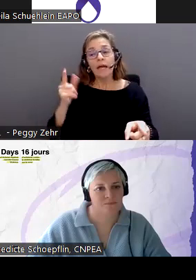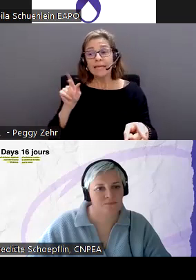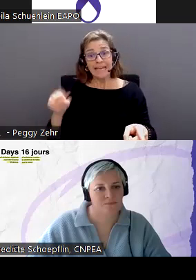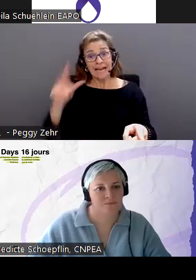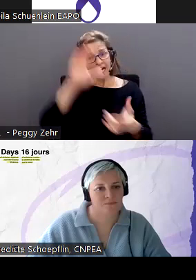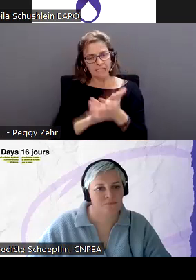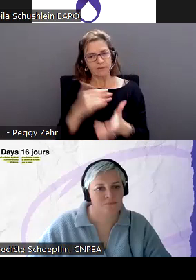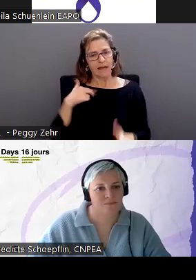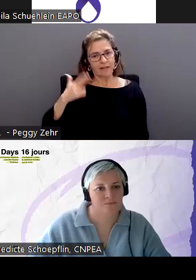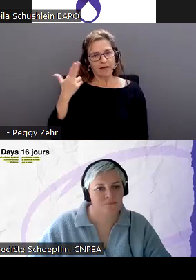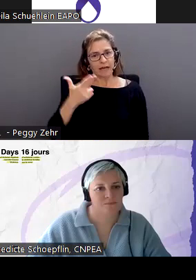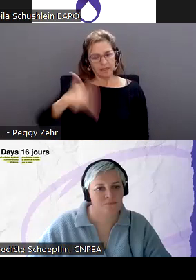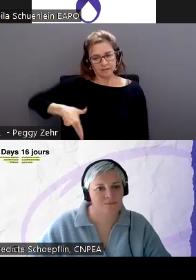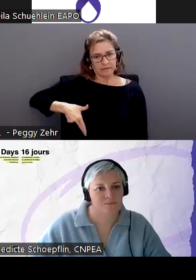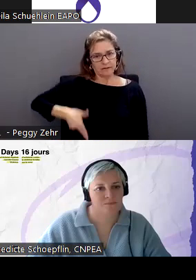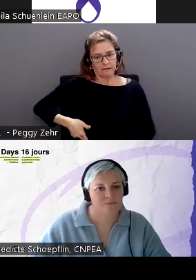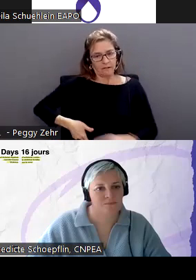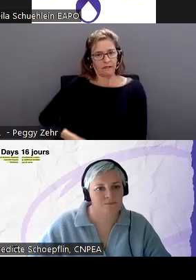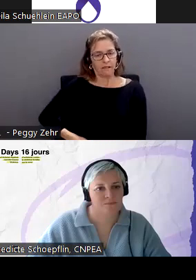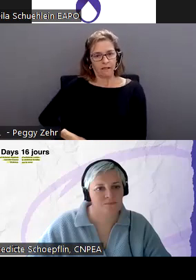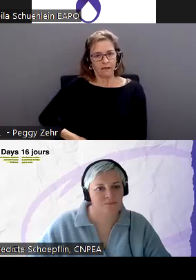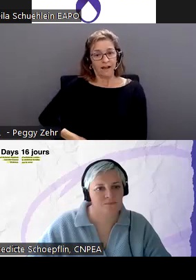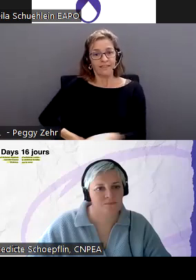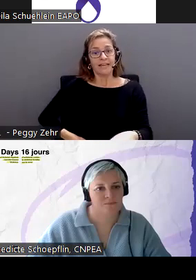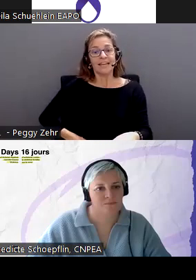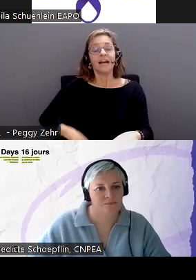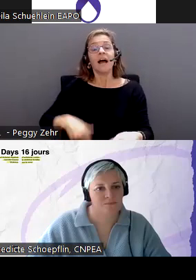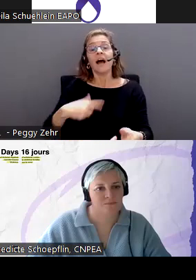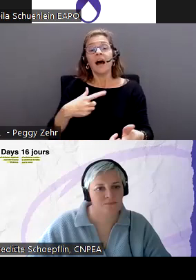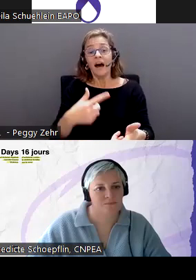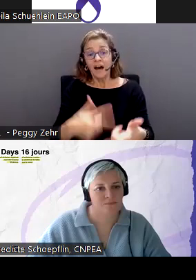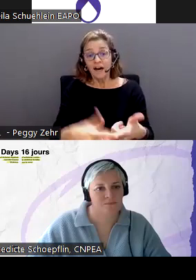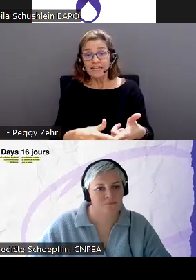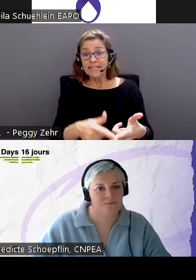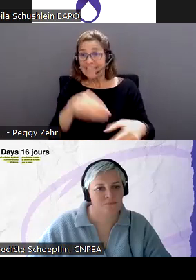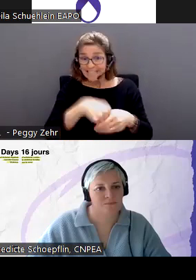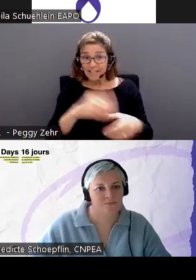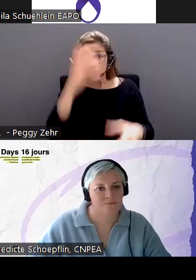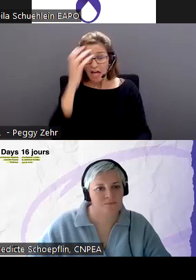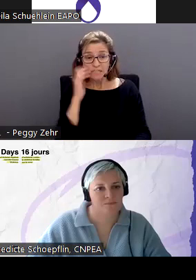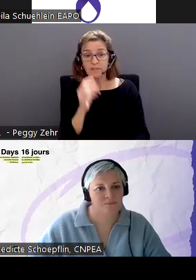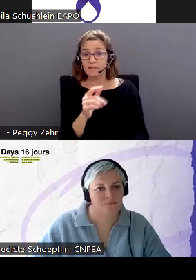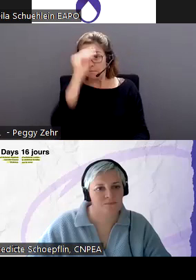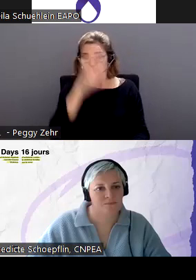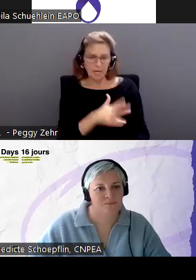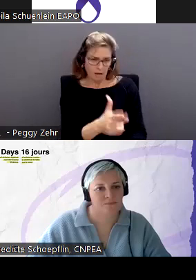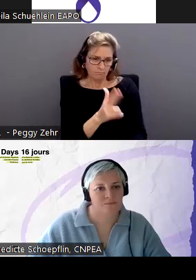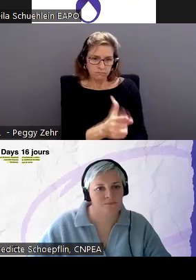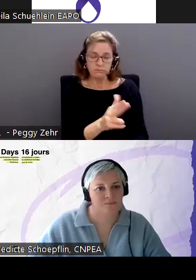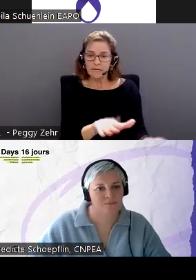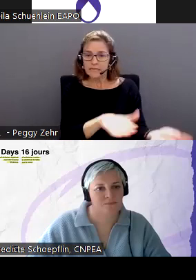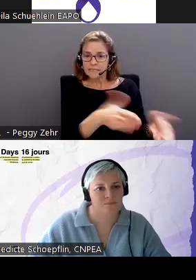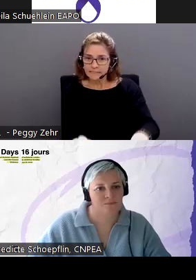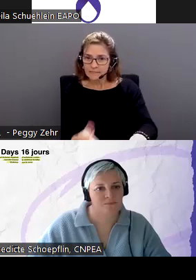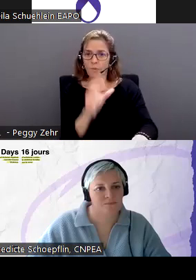emergency room, but he killed his wife, and then he pointed the gun at the police and he was killed. So there was an inquest into her